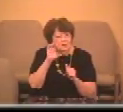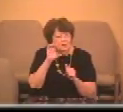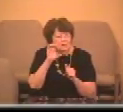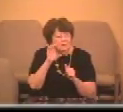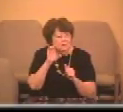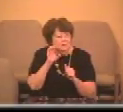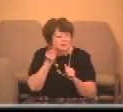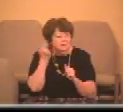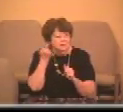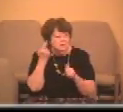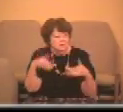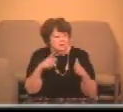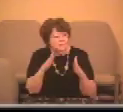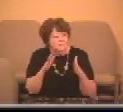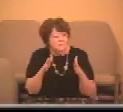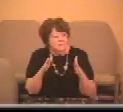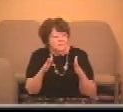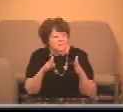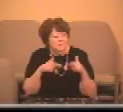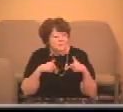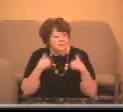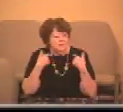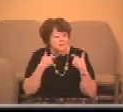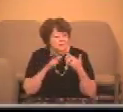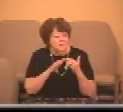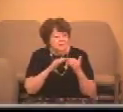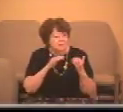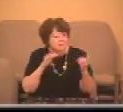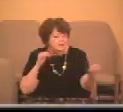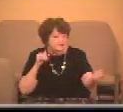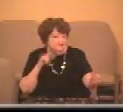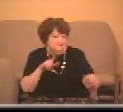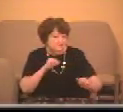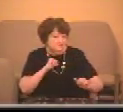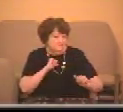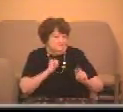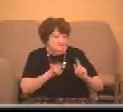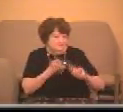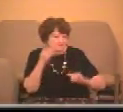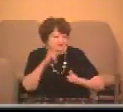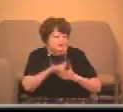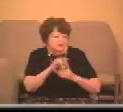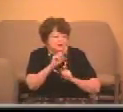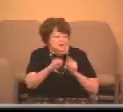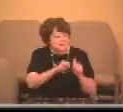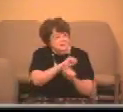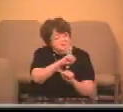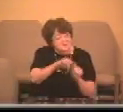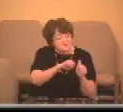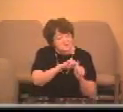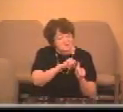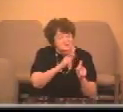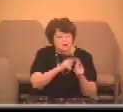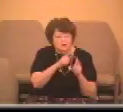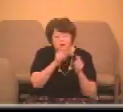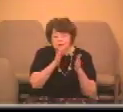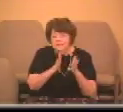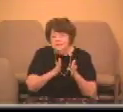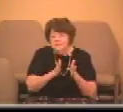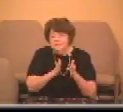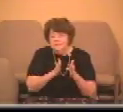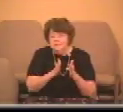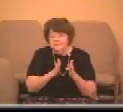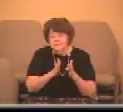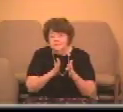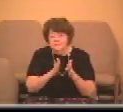way to survive is to distance yourself from that person or that situation. That's the only way that you're going